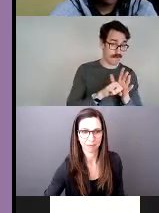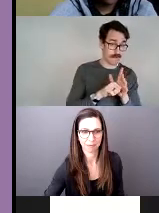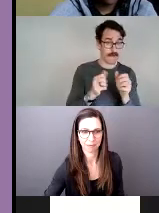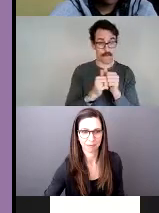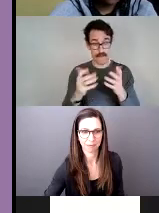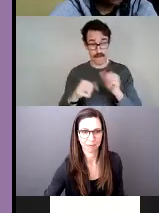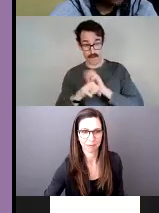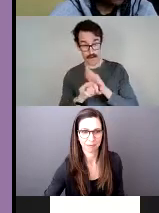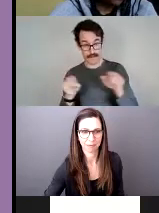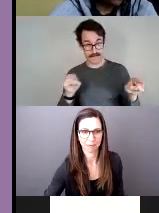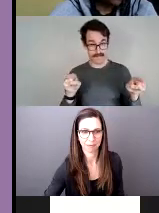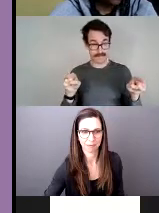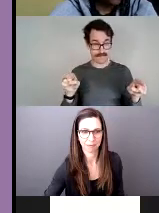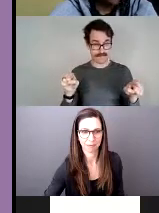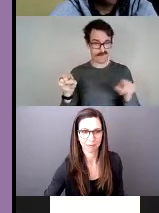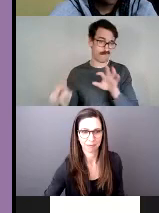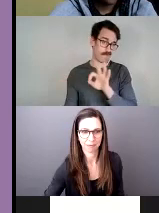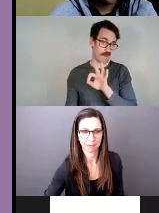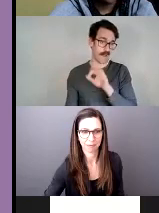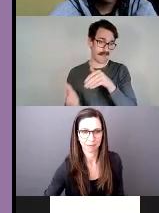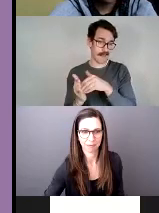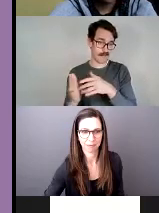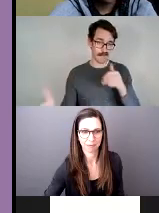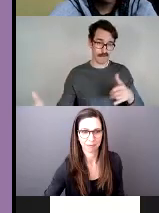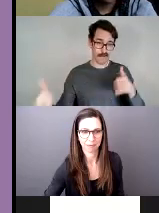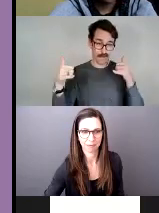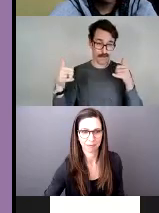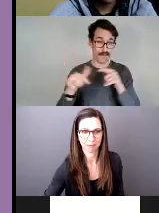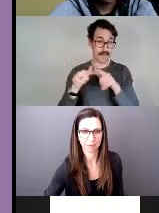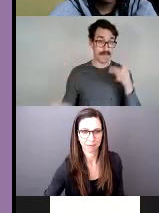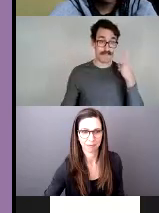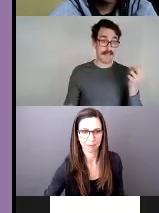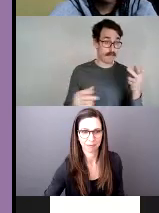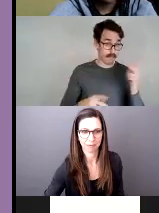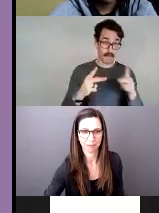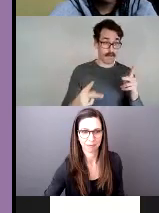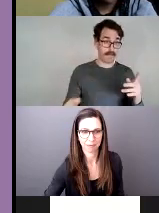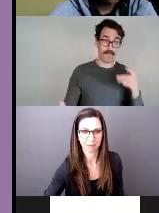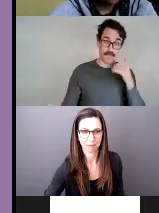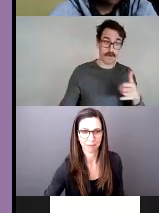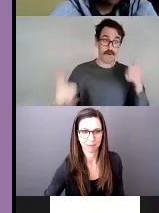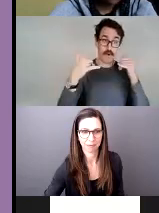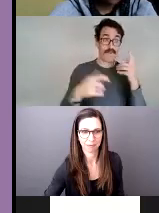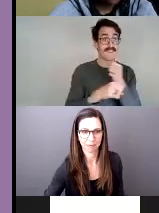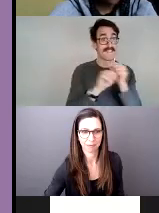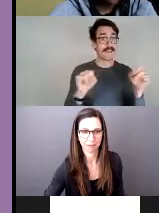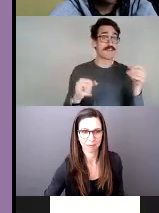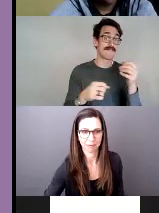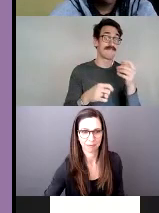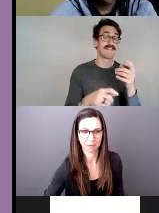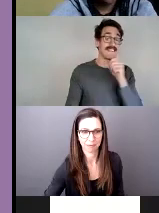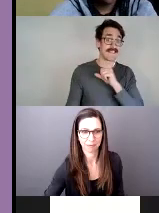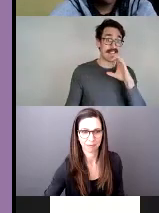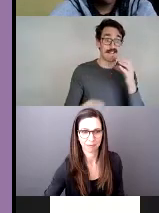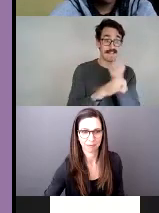pandemic and the impact of COVID-19 on the senior safety line, we can see that between April 2020